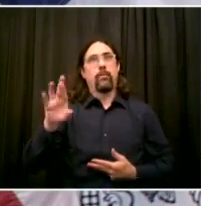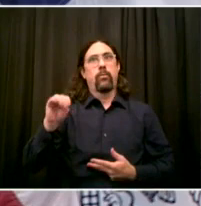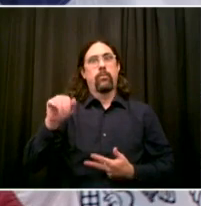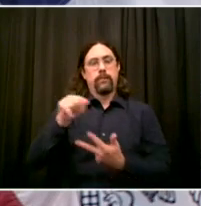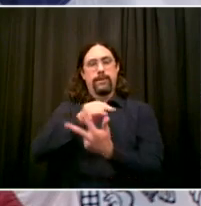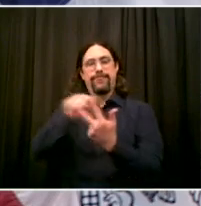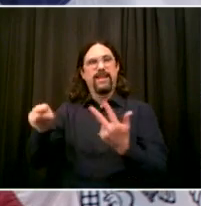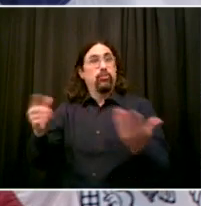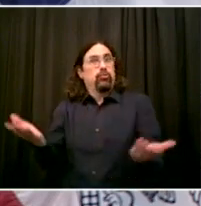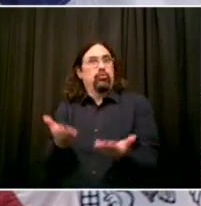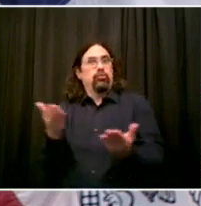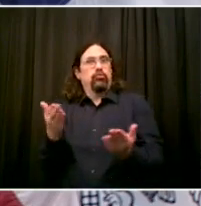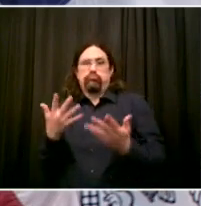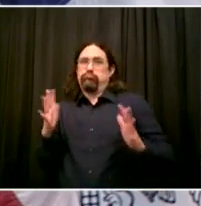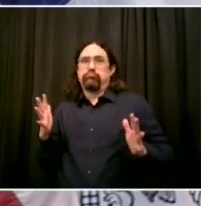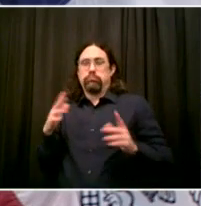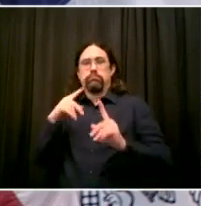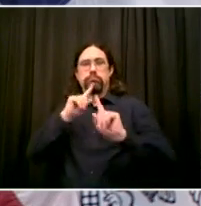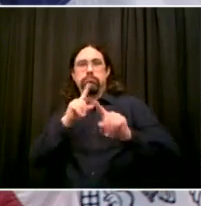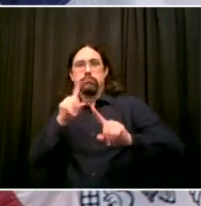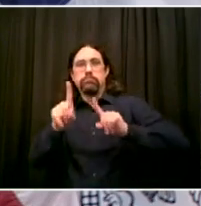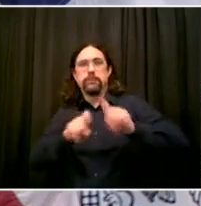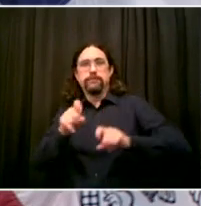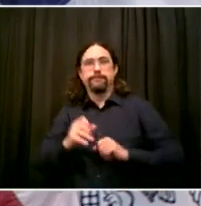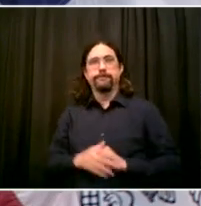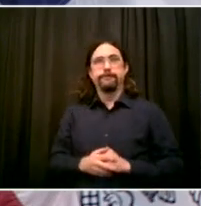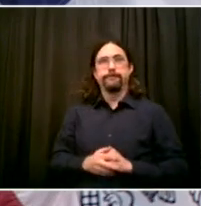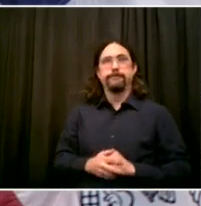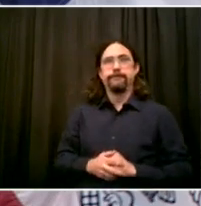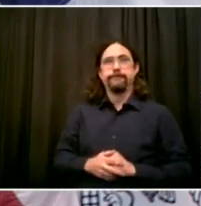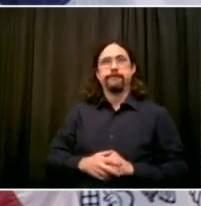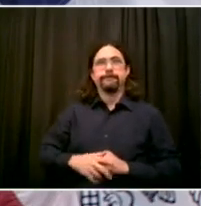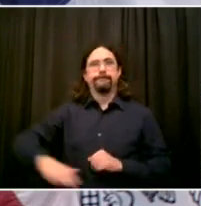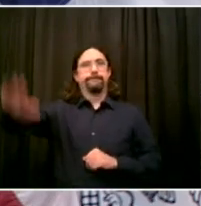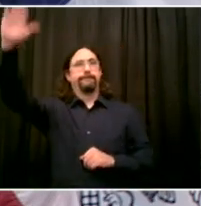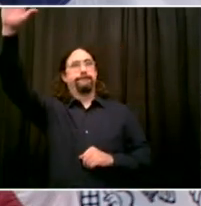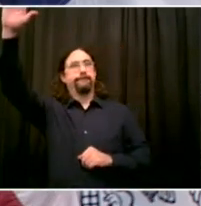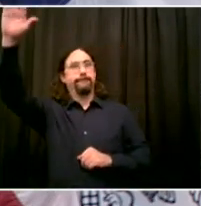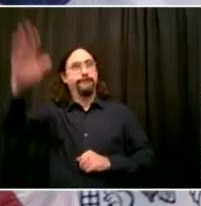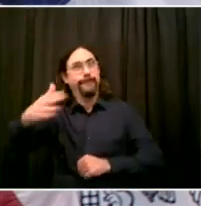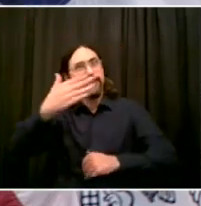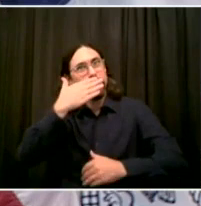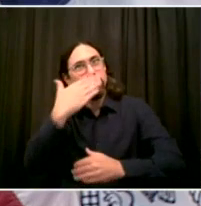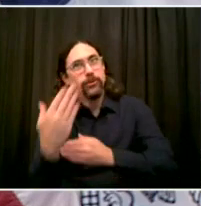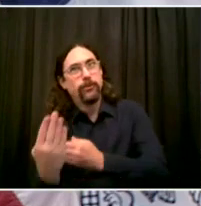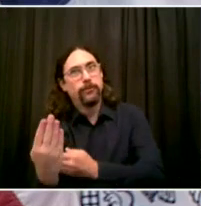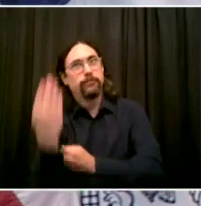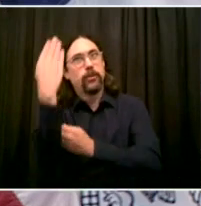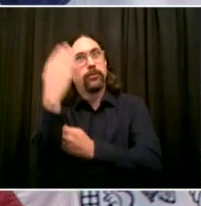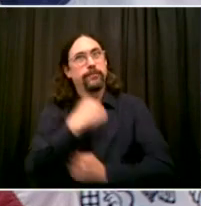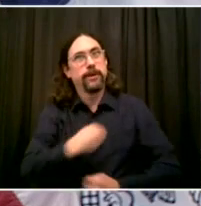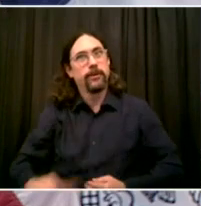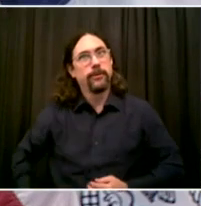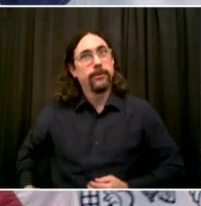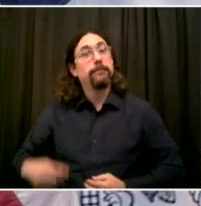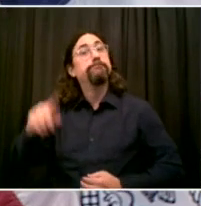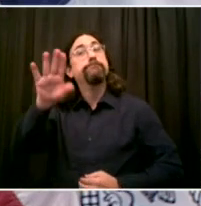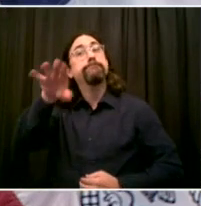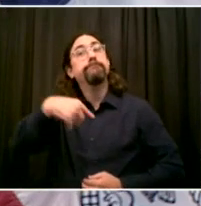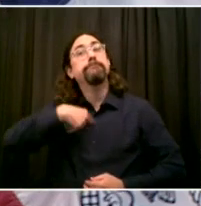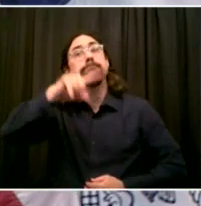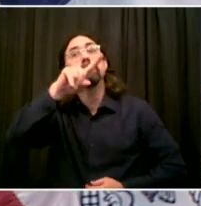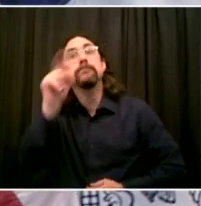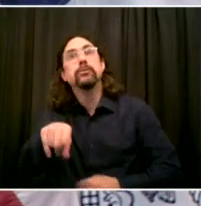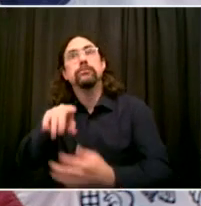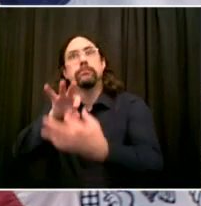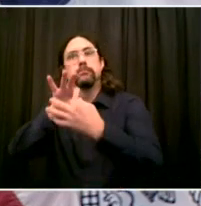with Phase 4 reopening. You alluded to yesterday being in deliberations with the governor. It's scheduled to start on Monday. That's 4